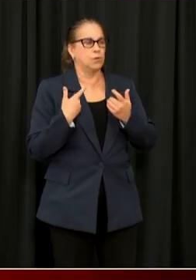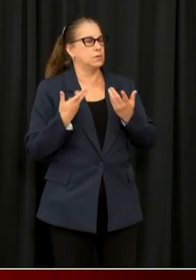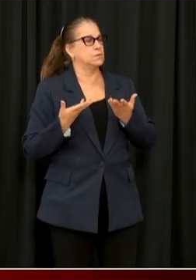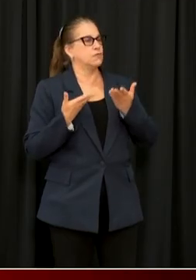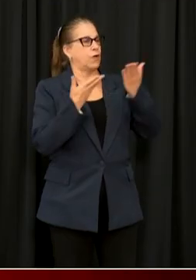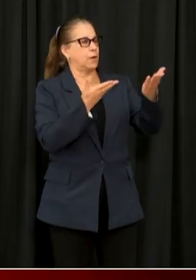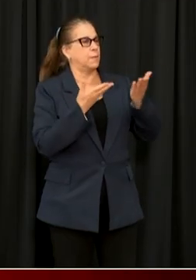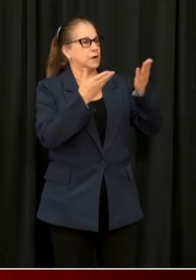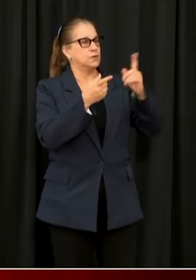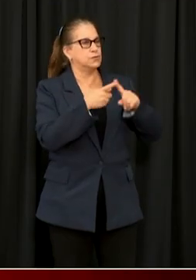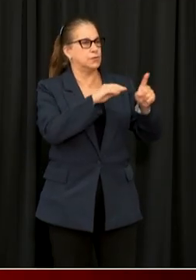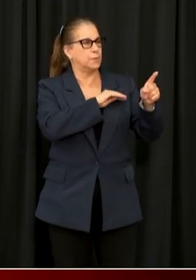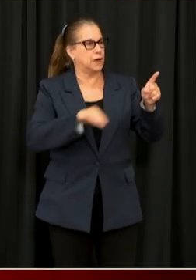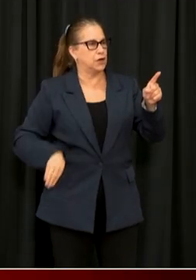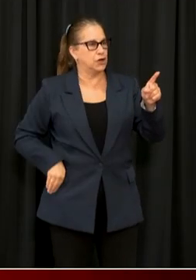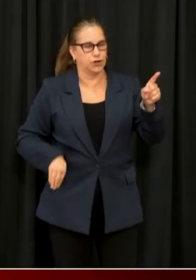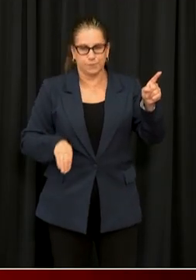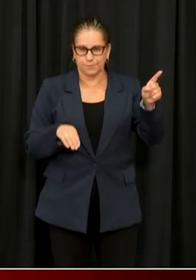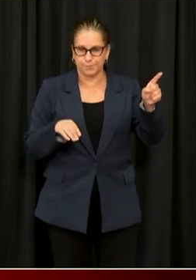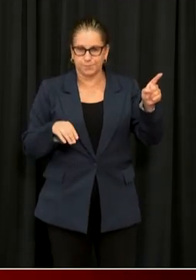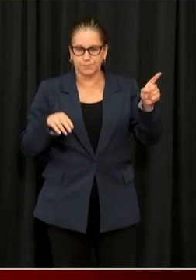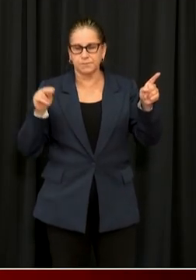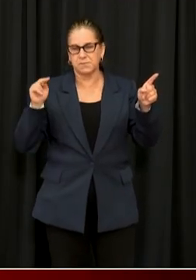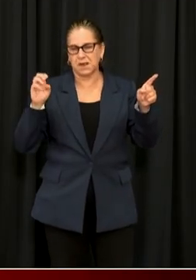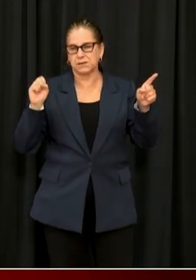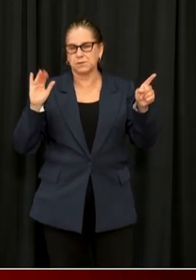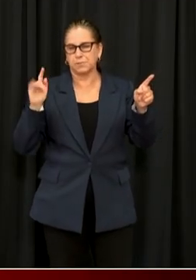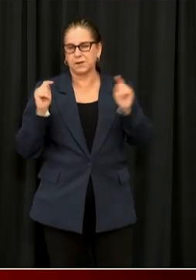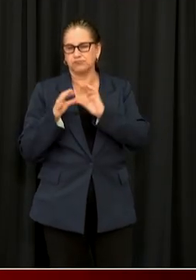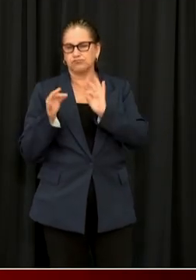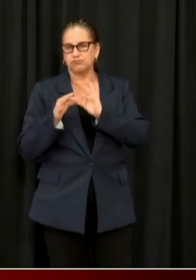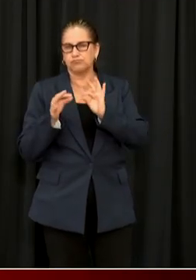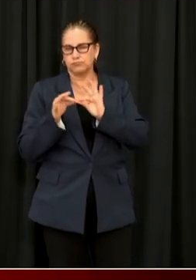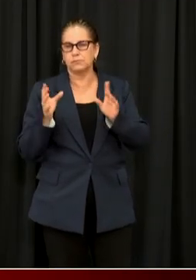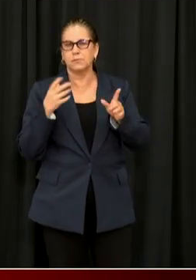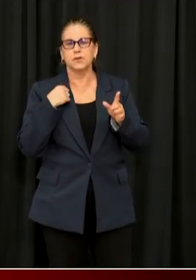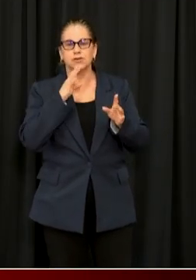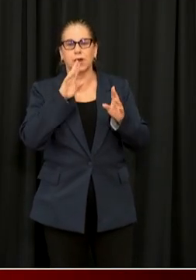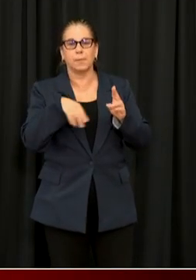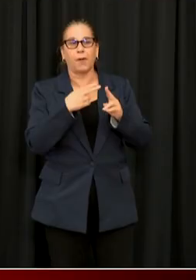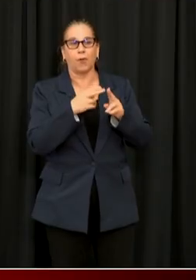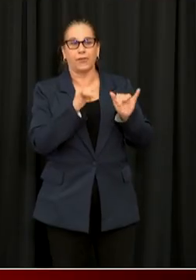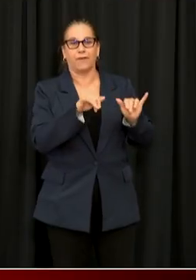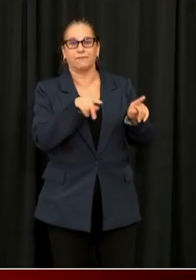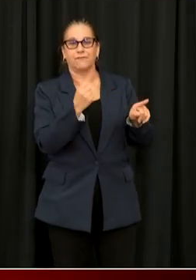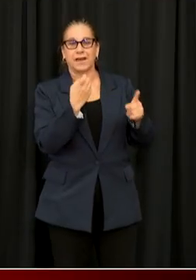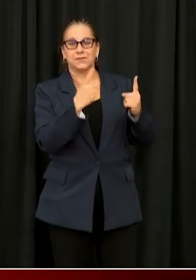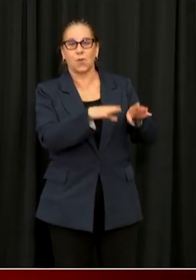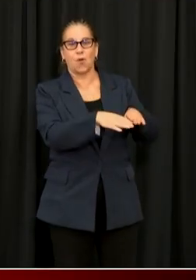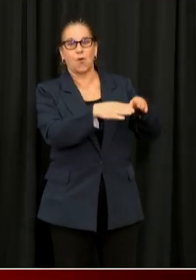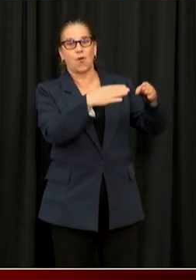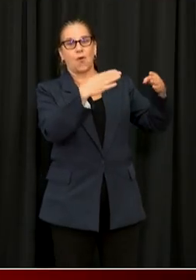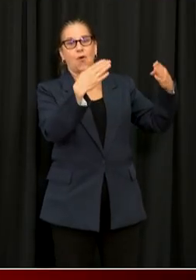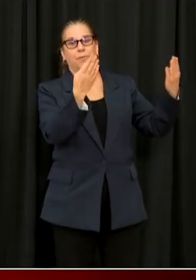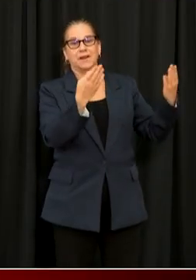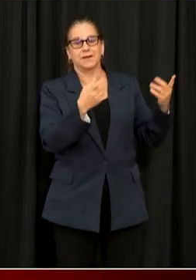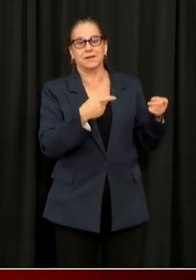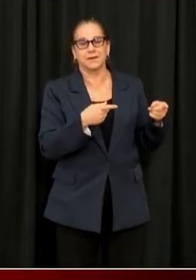transitioning into the next phase of reopening. Today, we will have a dashboard added to the